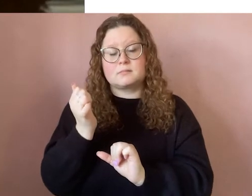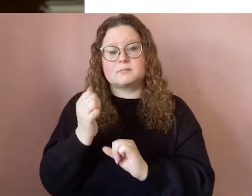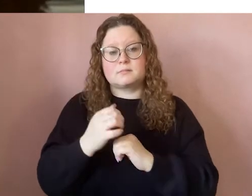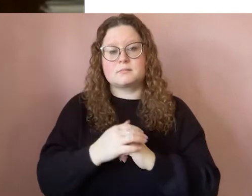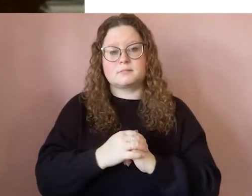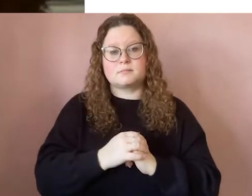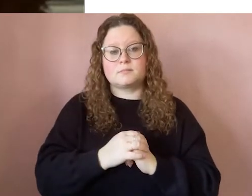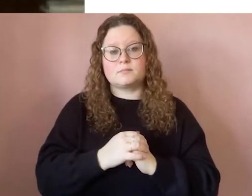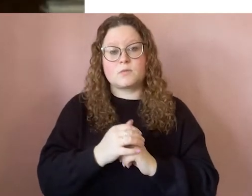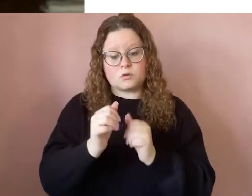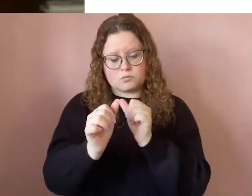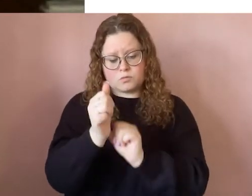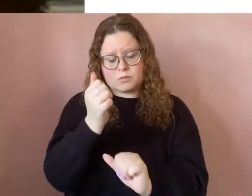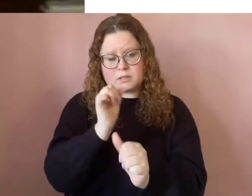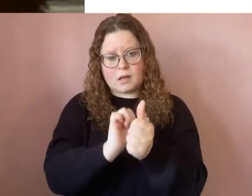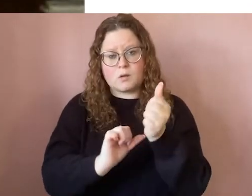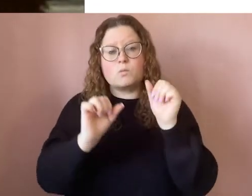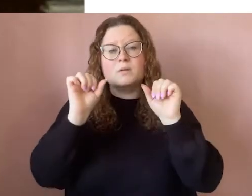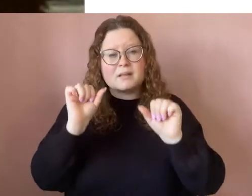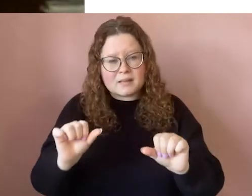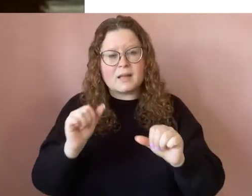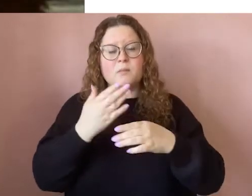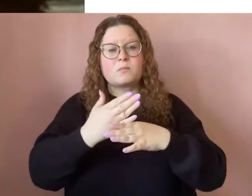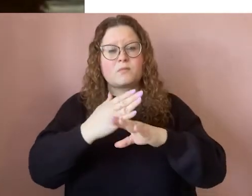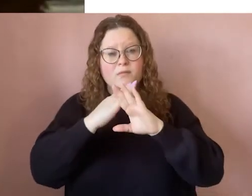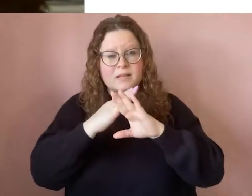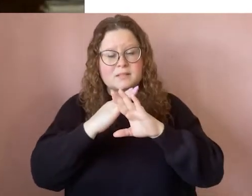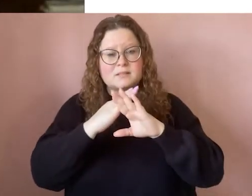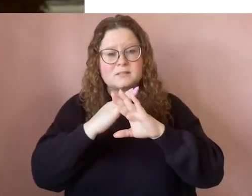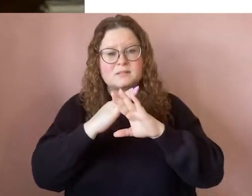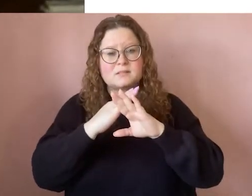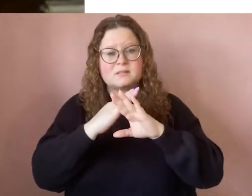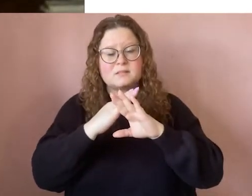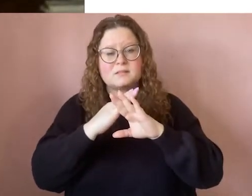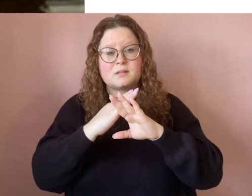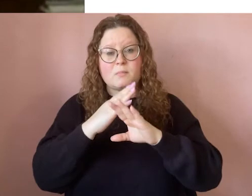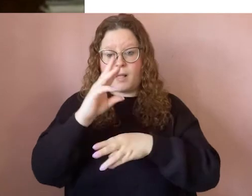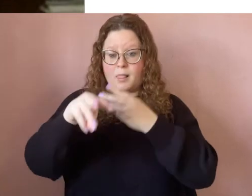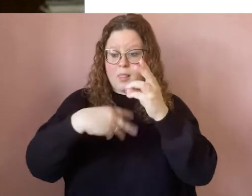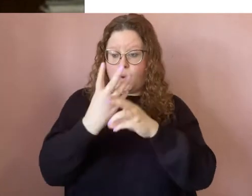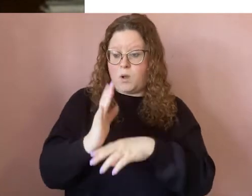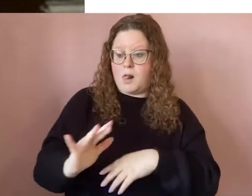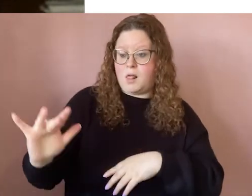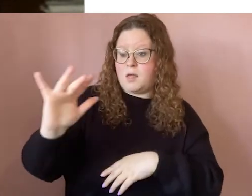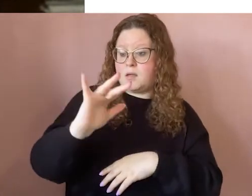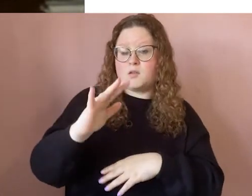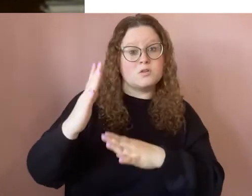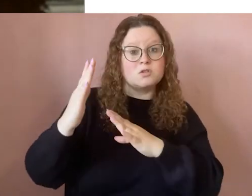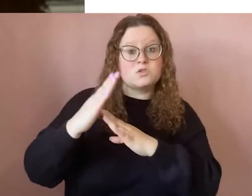Suicide is preventable, but it is now the leading cause of violent death in the world today.